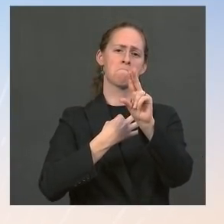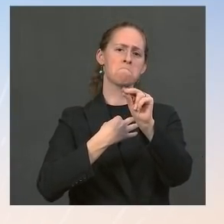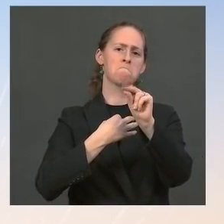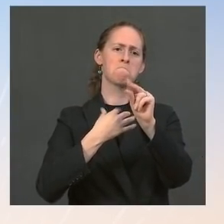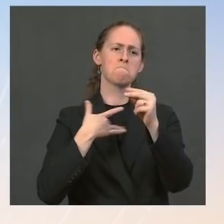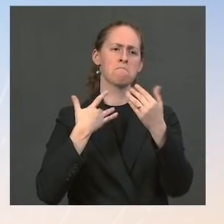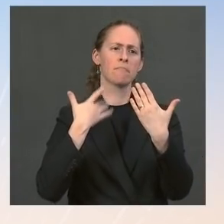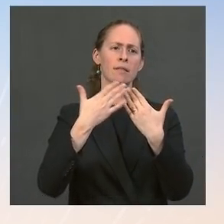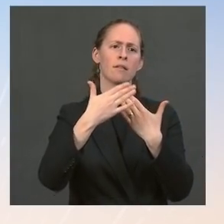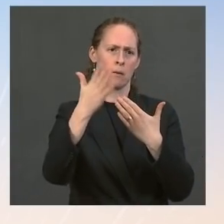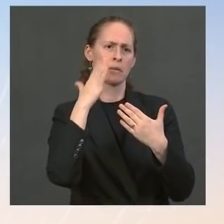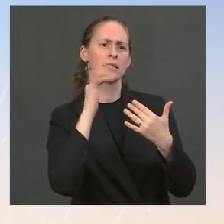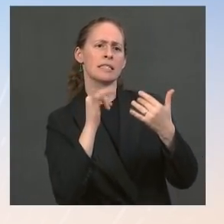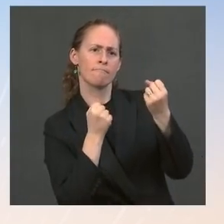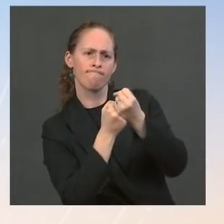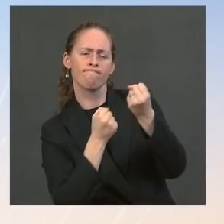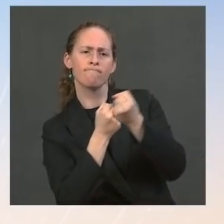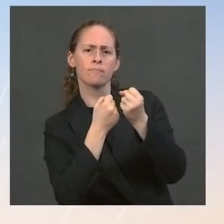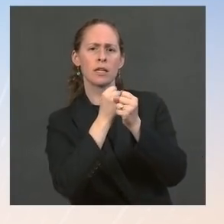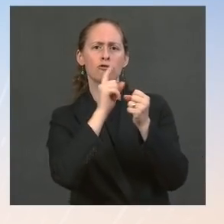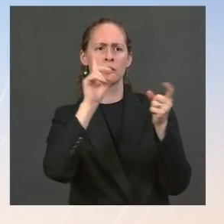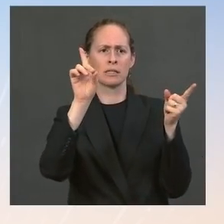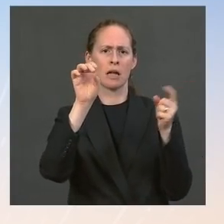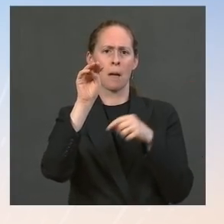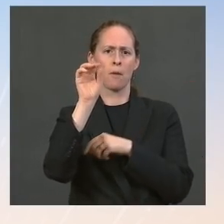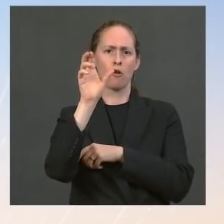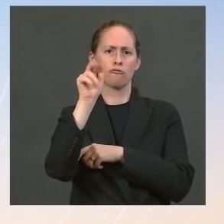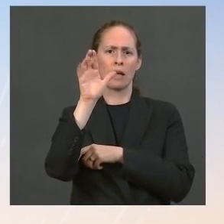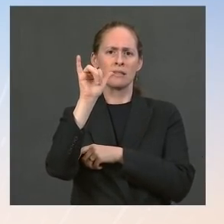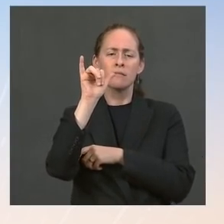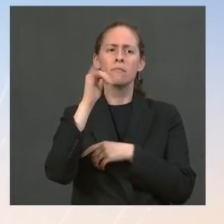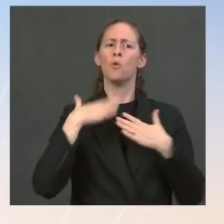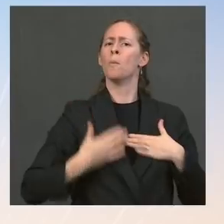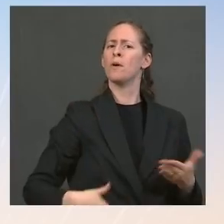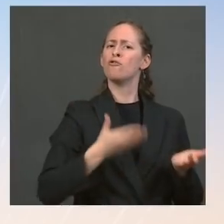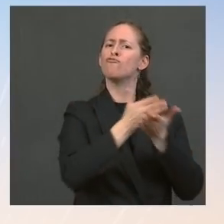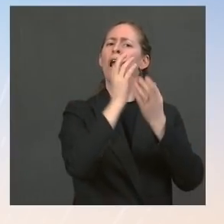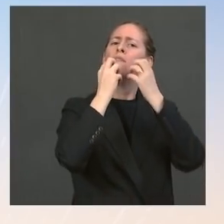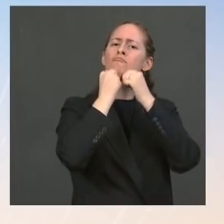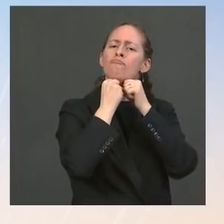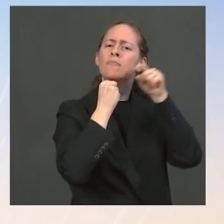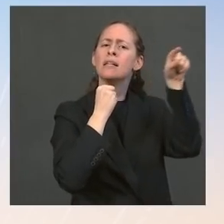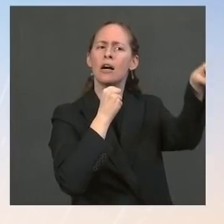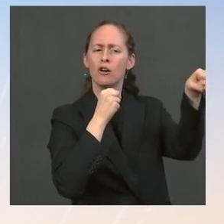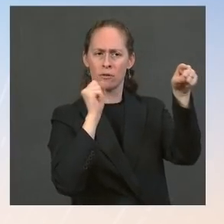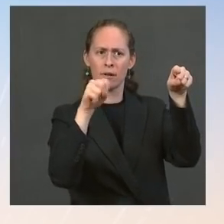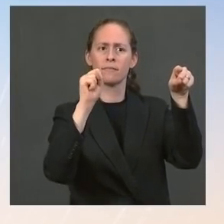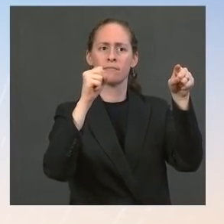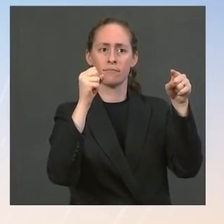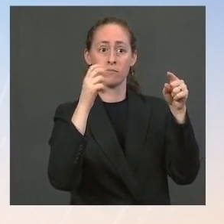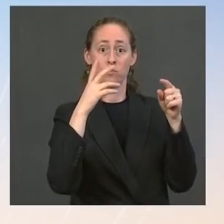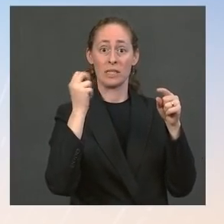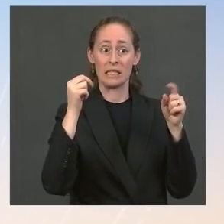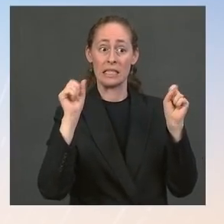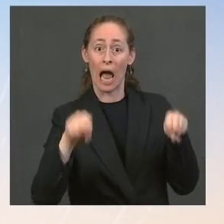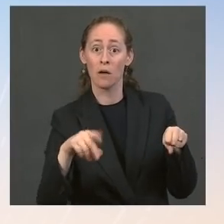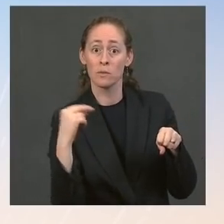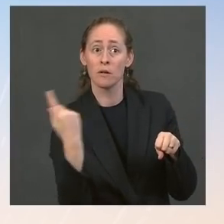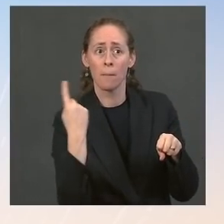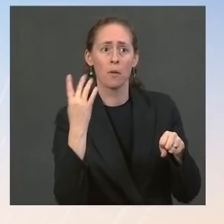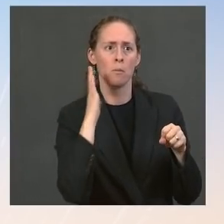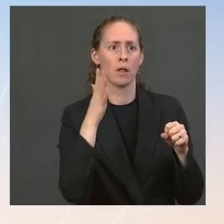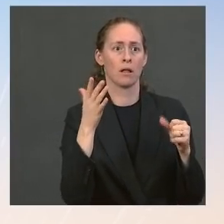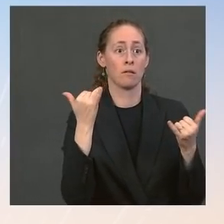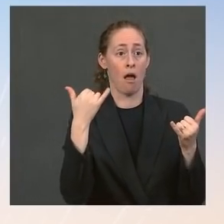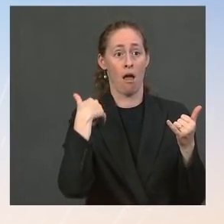for democracy, for human rights, for imposing steps when warranted, and as we are considering right now in